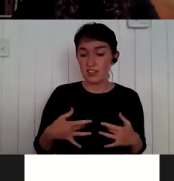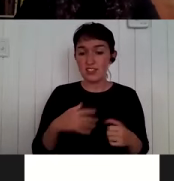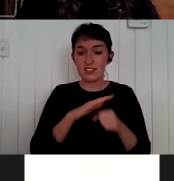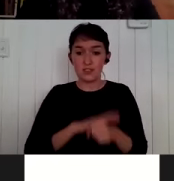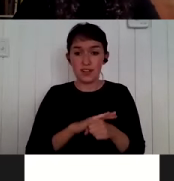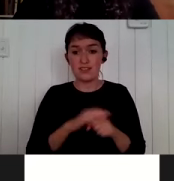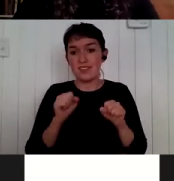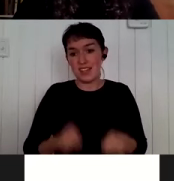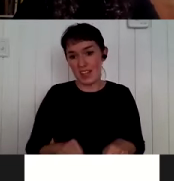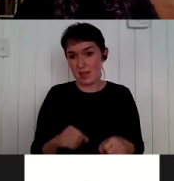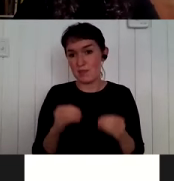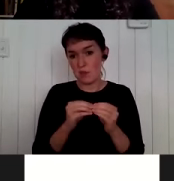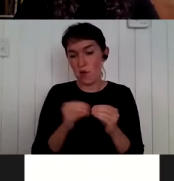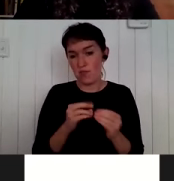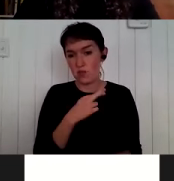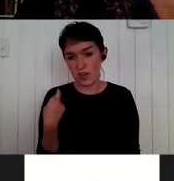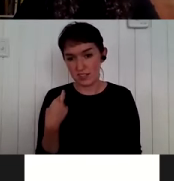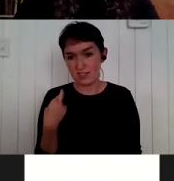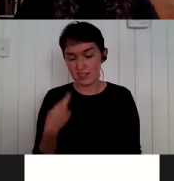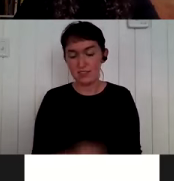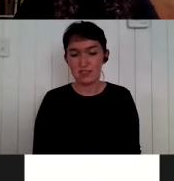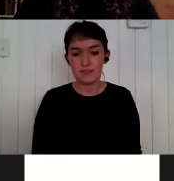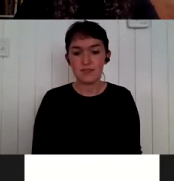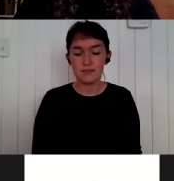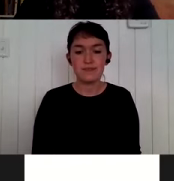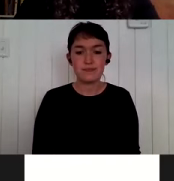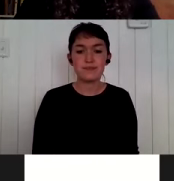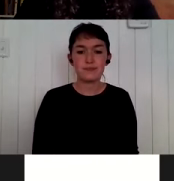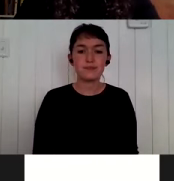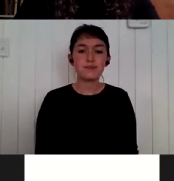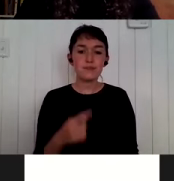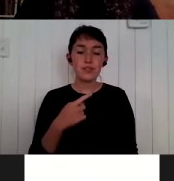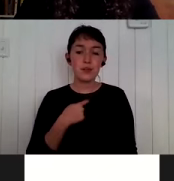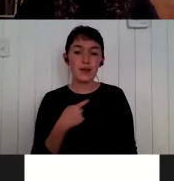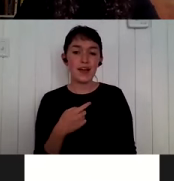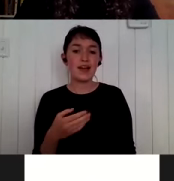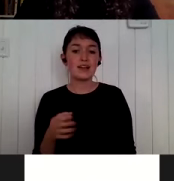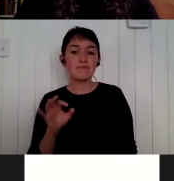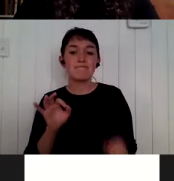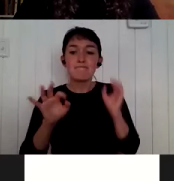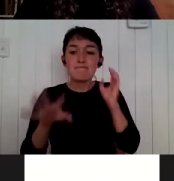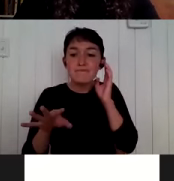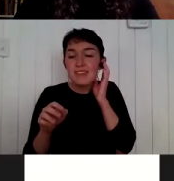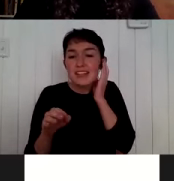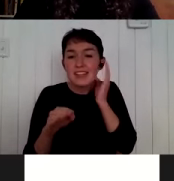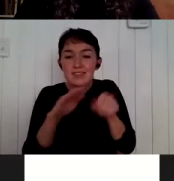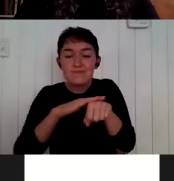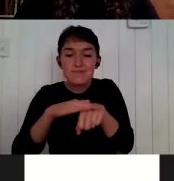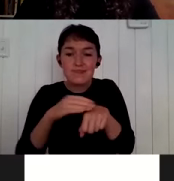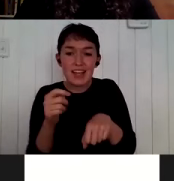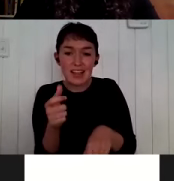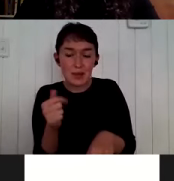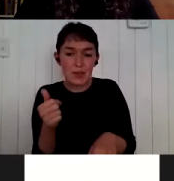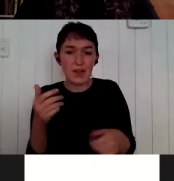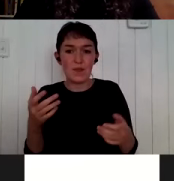factor that's leading to psychosis symptoms. So I gave you sort of a skim the surface of the web of what's happening on, but I also wanted